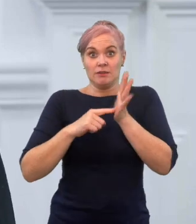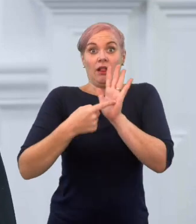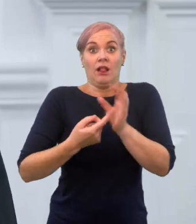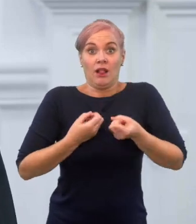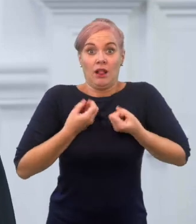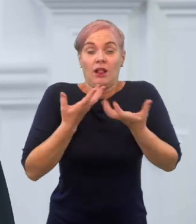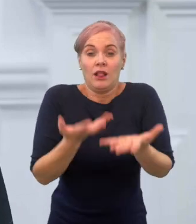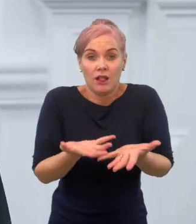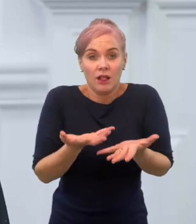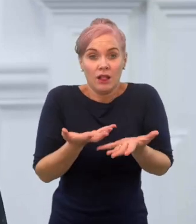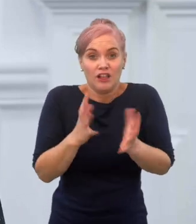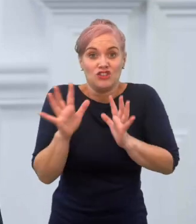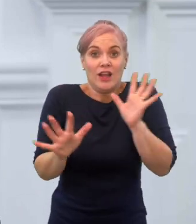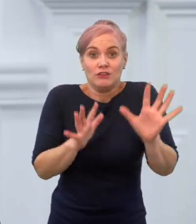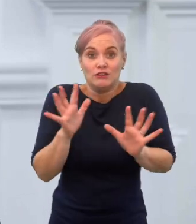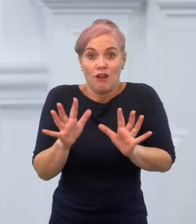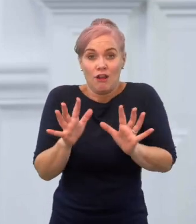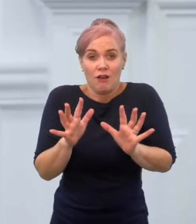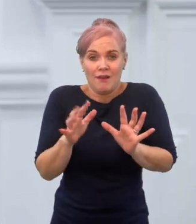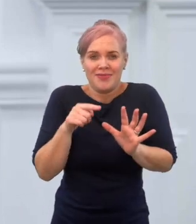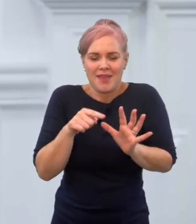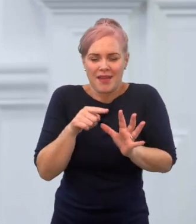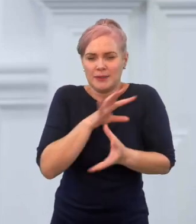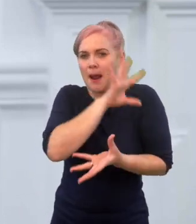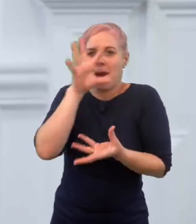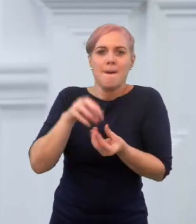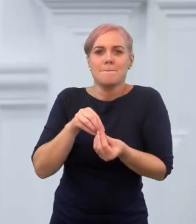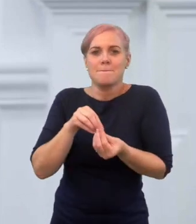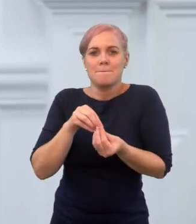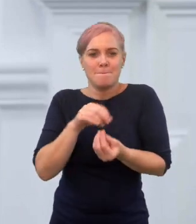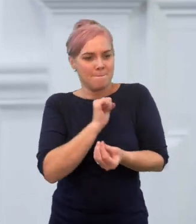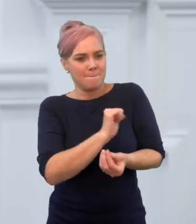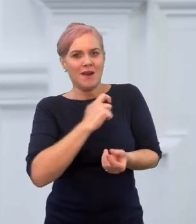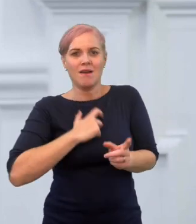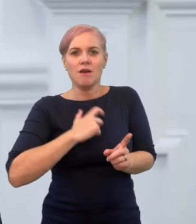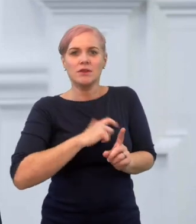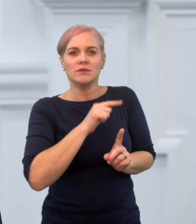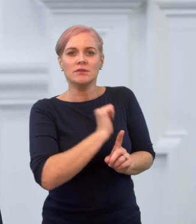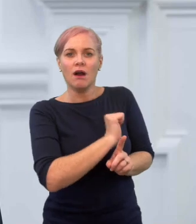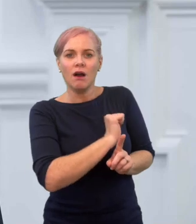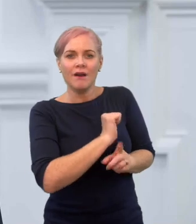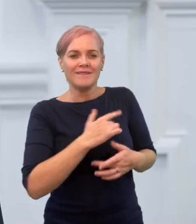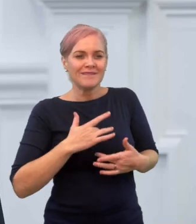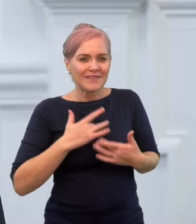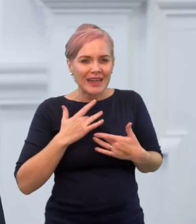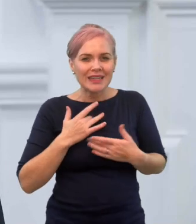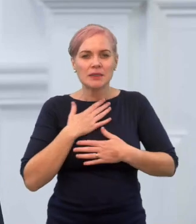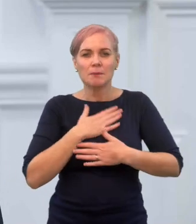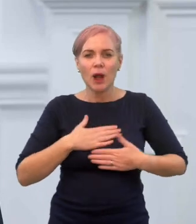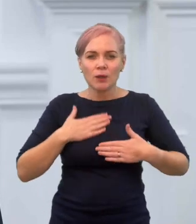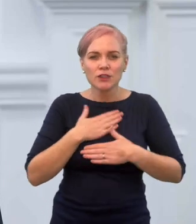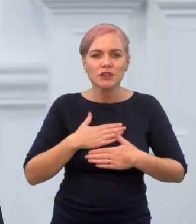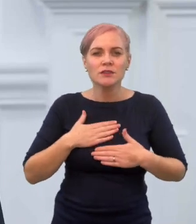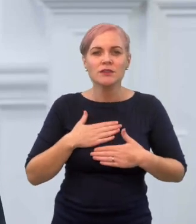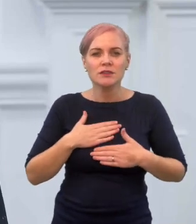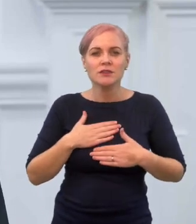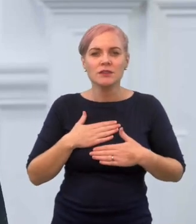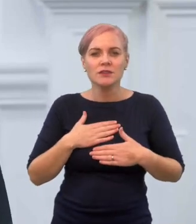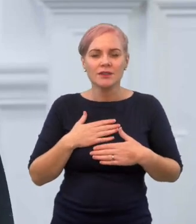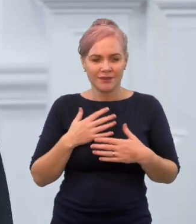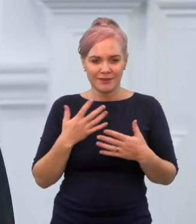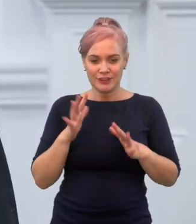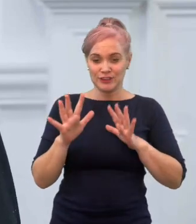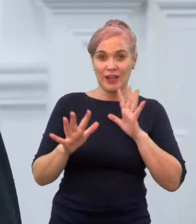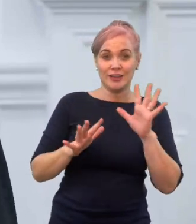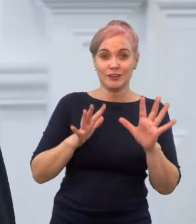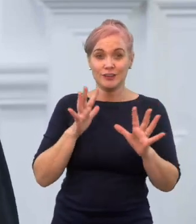express physically that sums up that character's, you know, feelings and emotions.